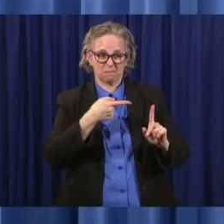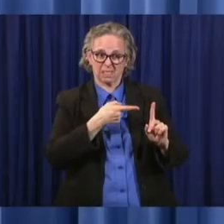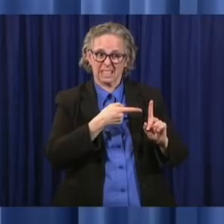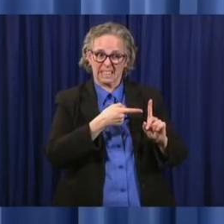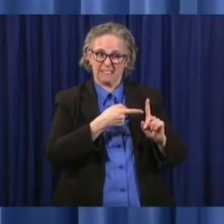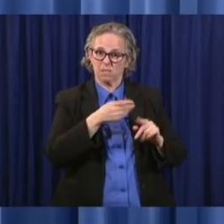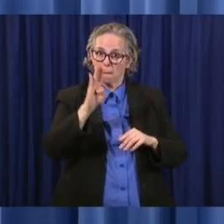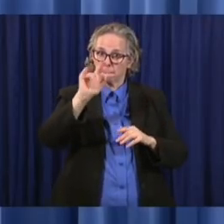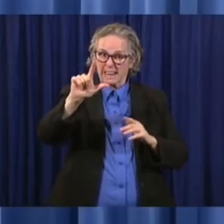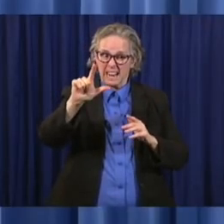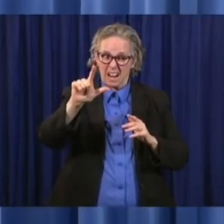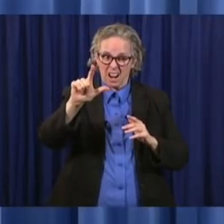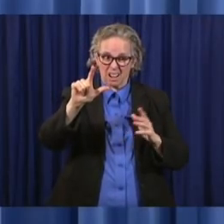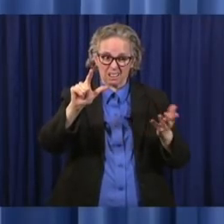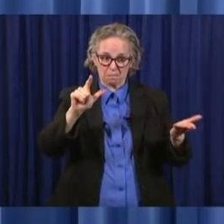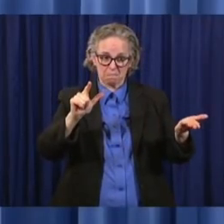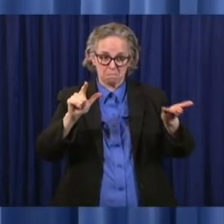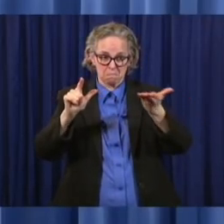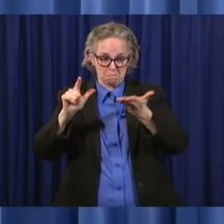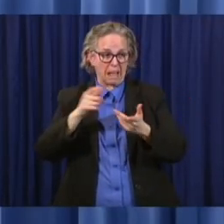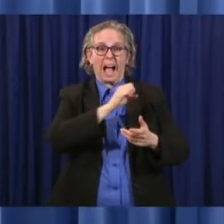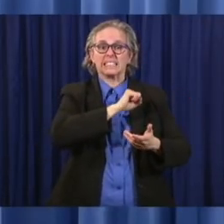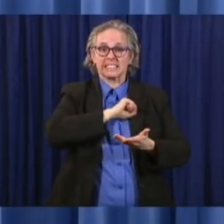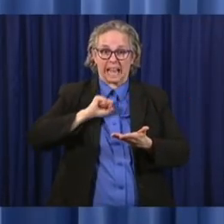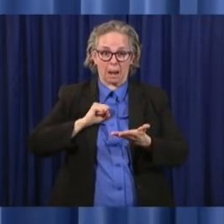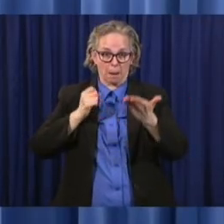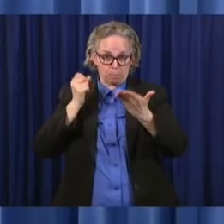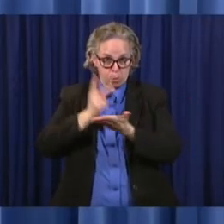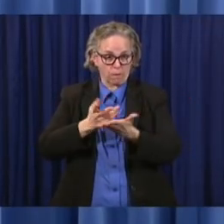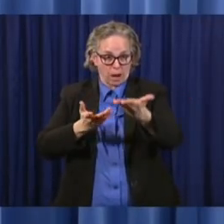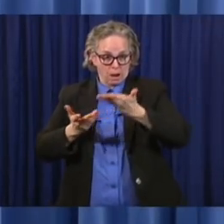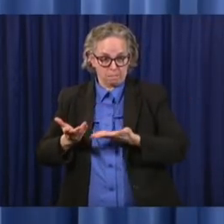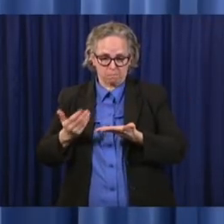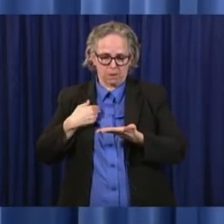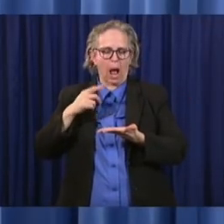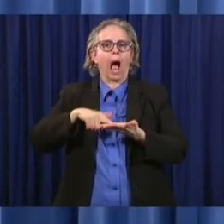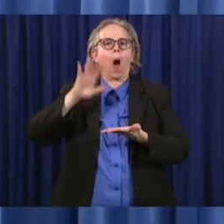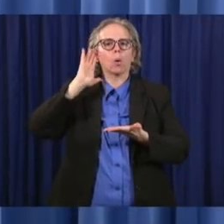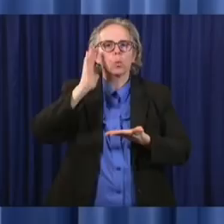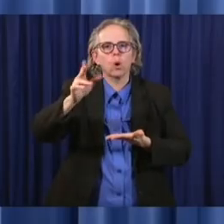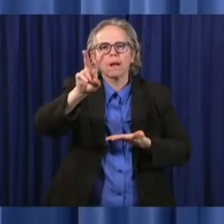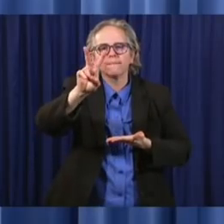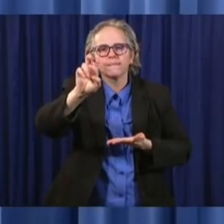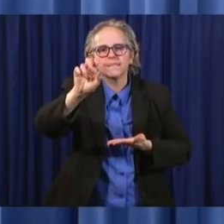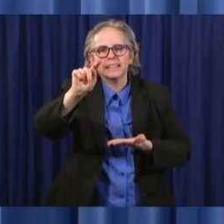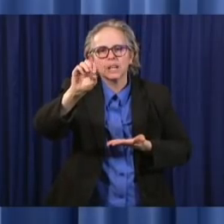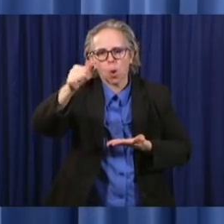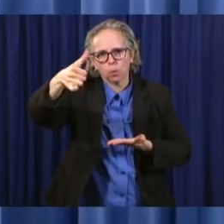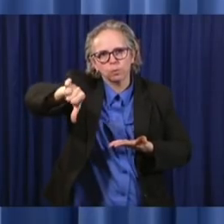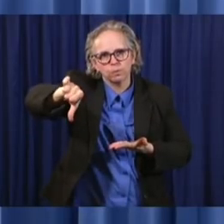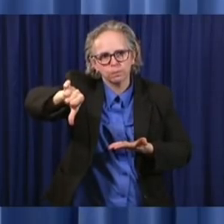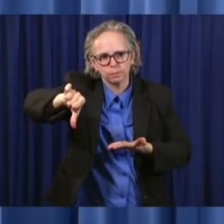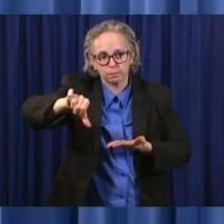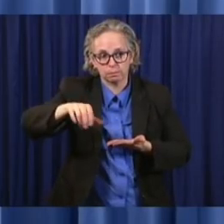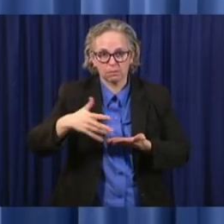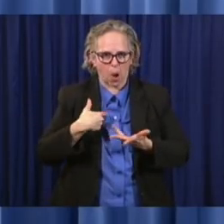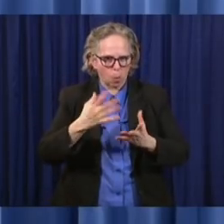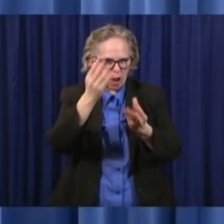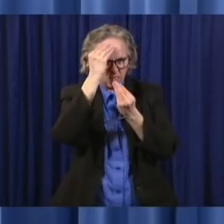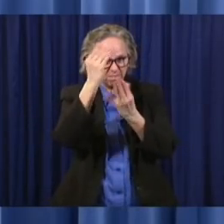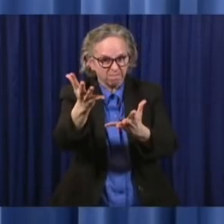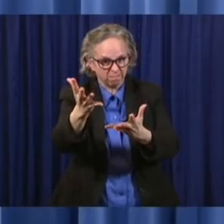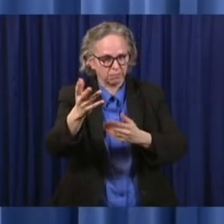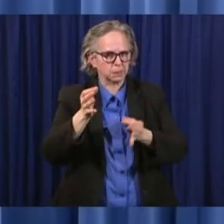through the Senate and would be put on my desk, that I would veto the bill. And I want to explain to people of the state of Ohio why.